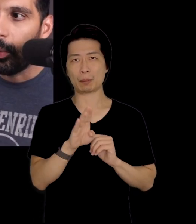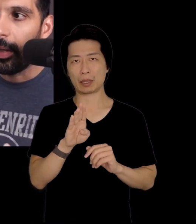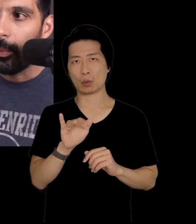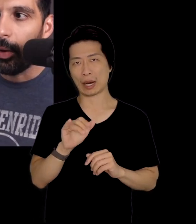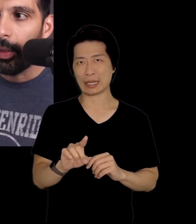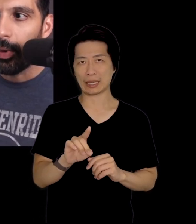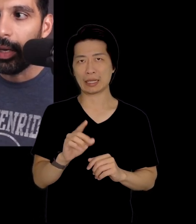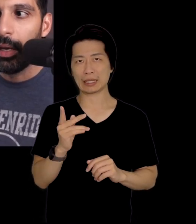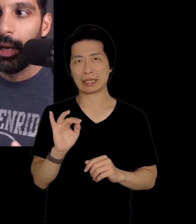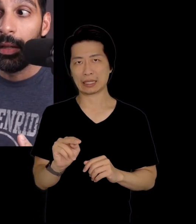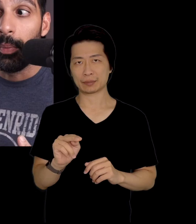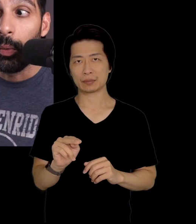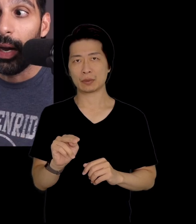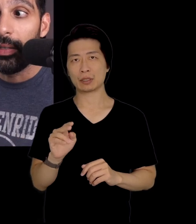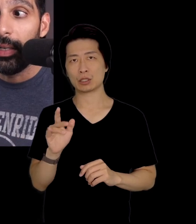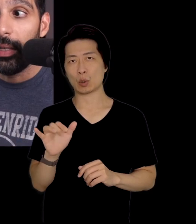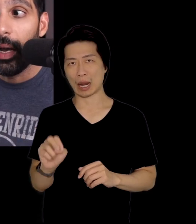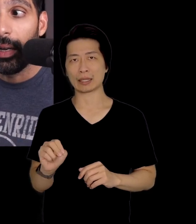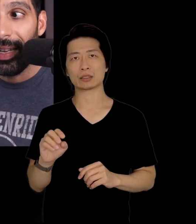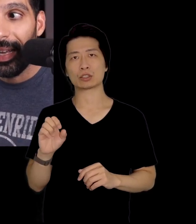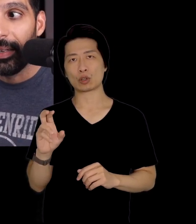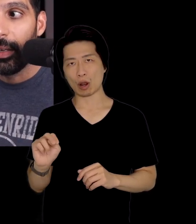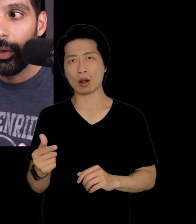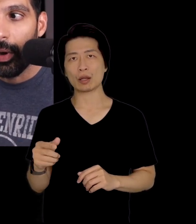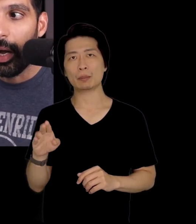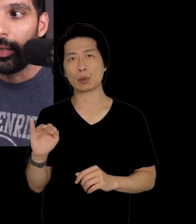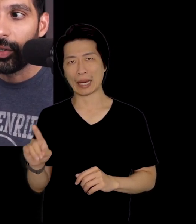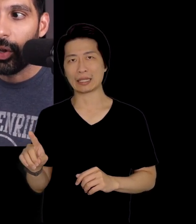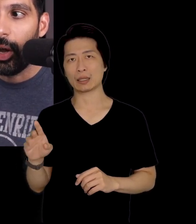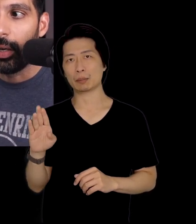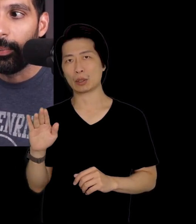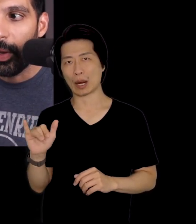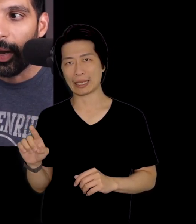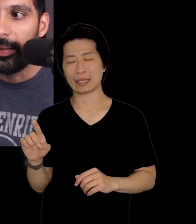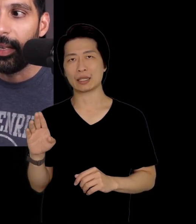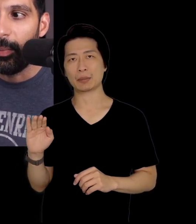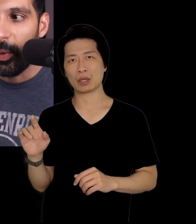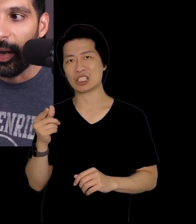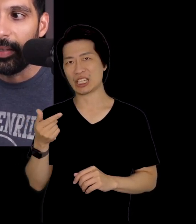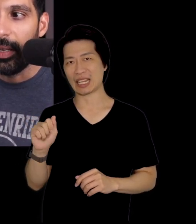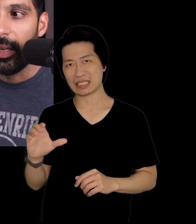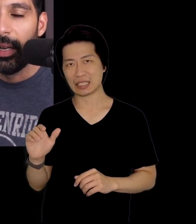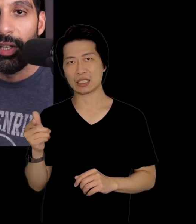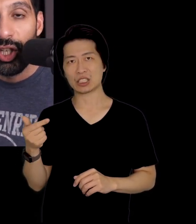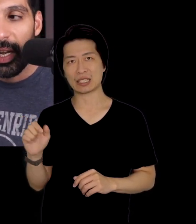Model Y, the Model 3, the BYD Kin, Yuan, Song, BYD,